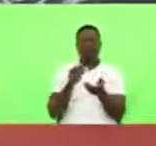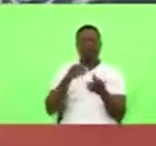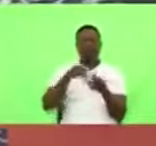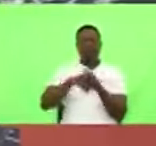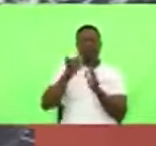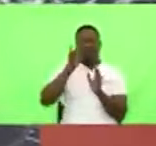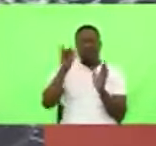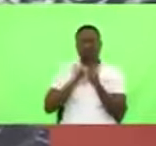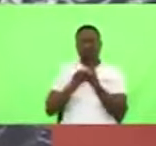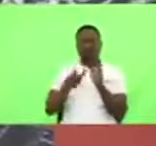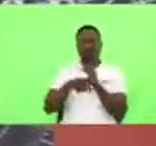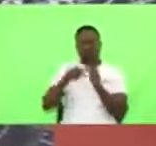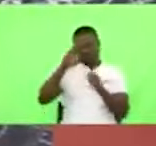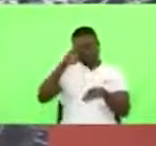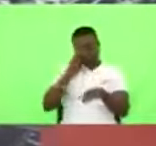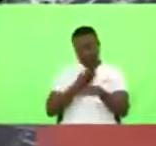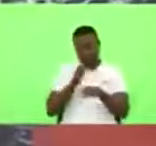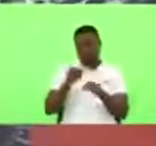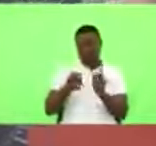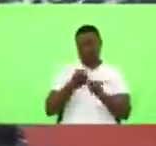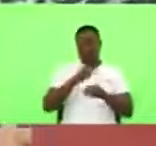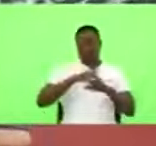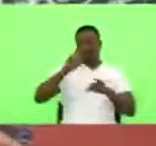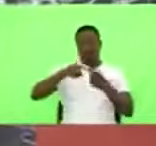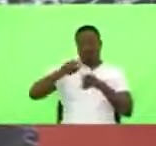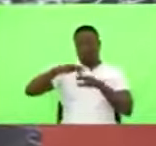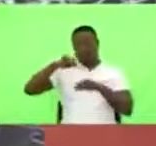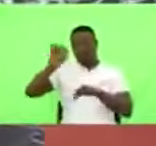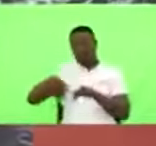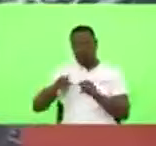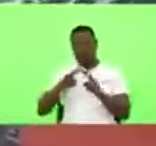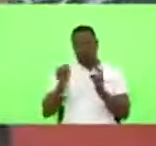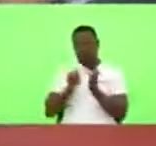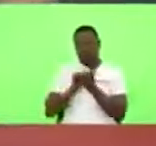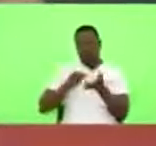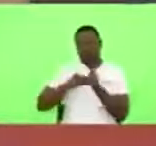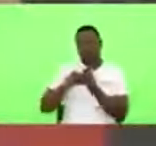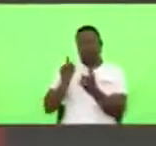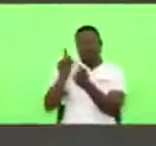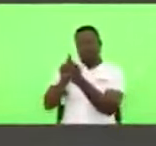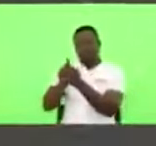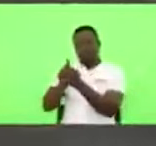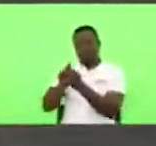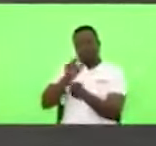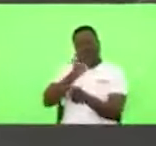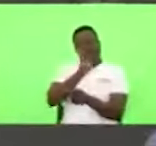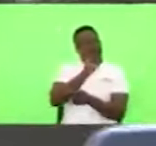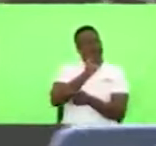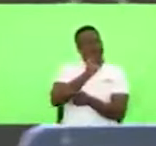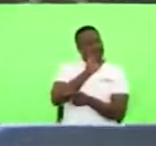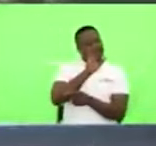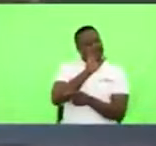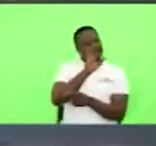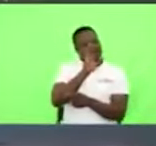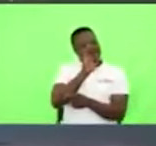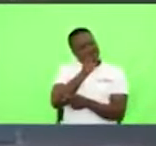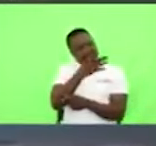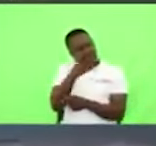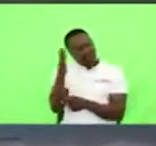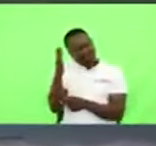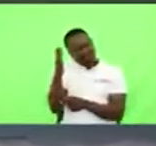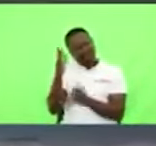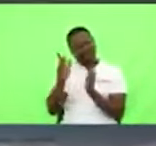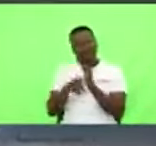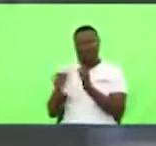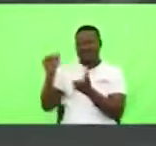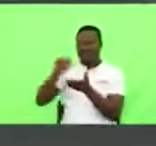of the Son from glory to glory. So we met in 19 something. Then